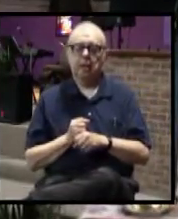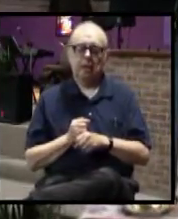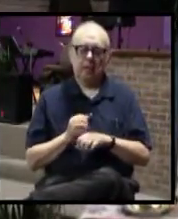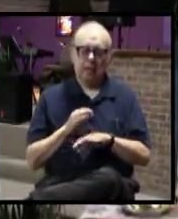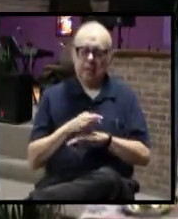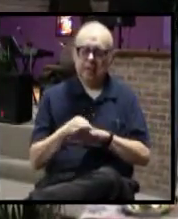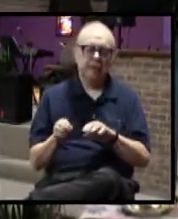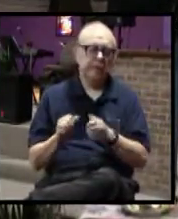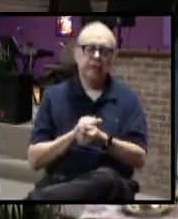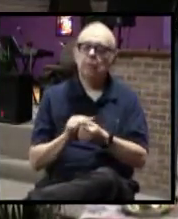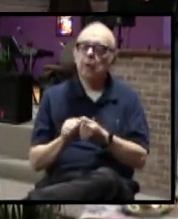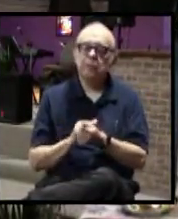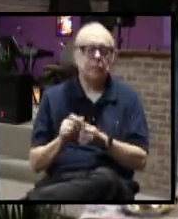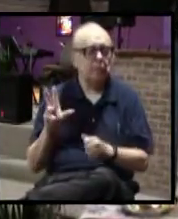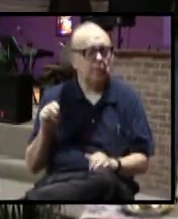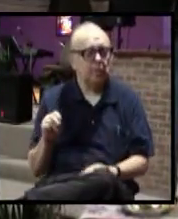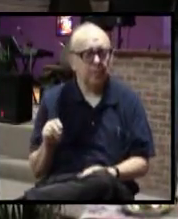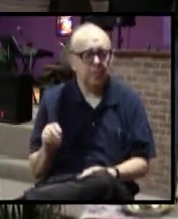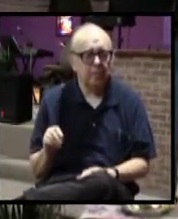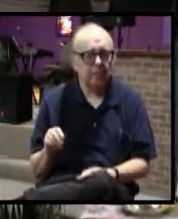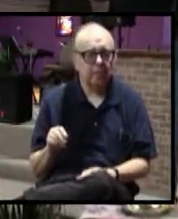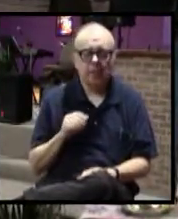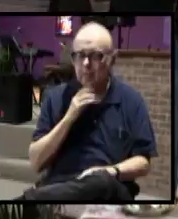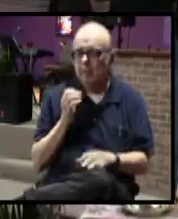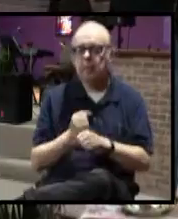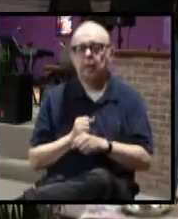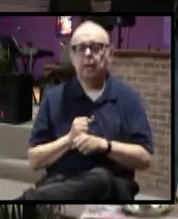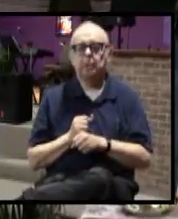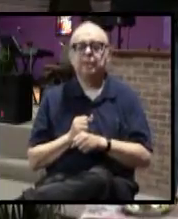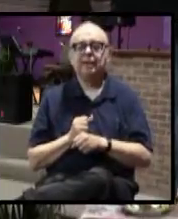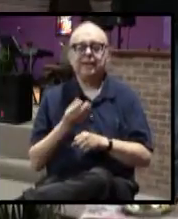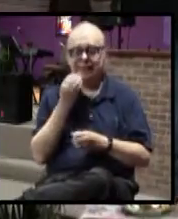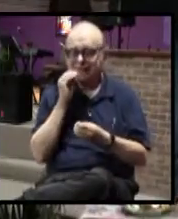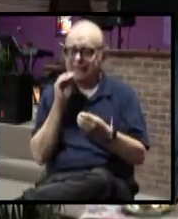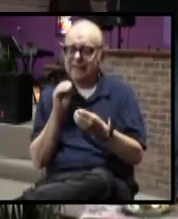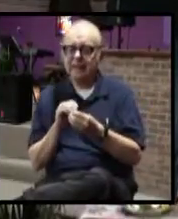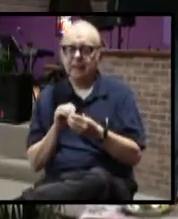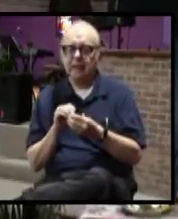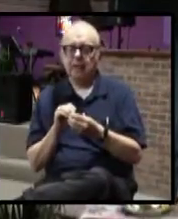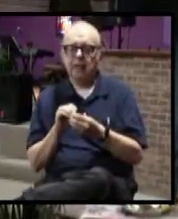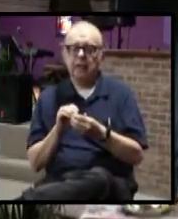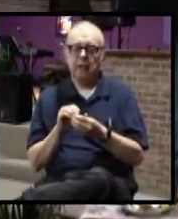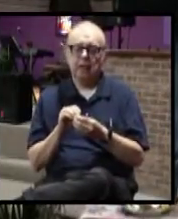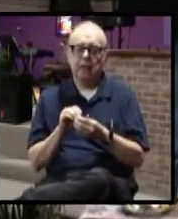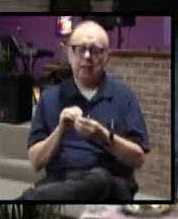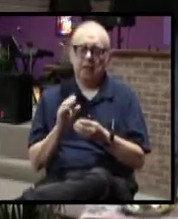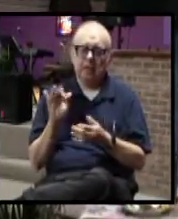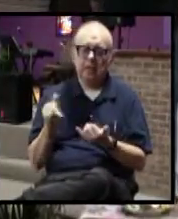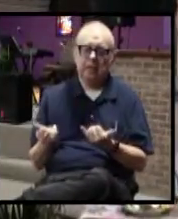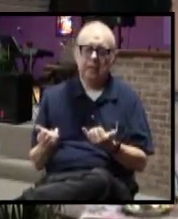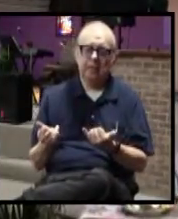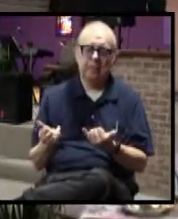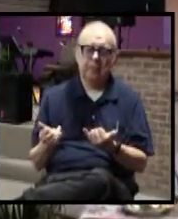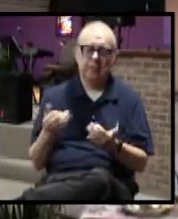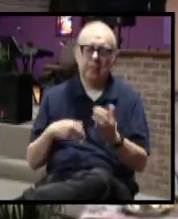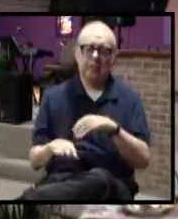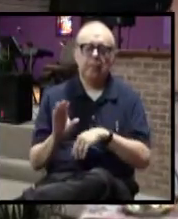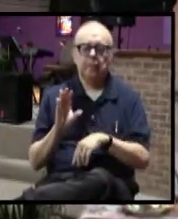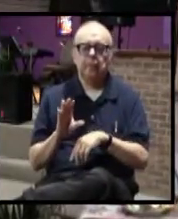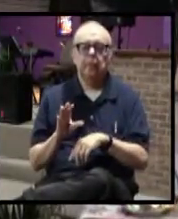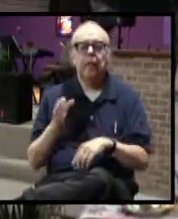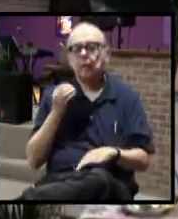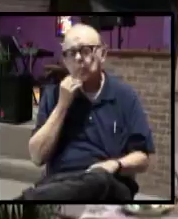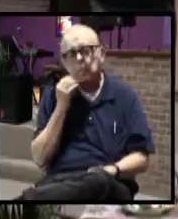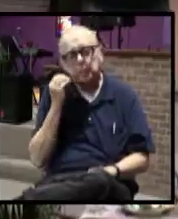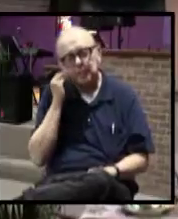not get his feet washed. He did not get a kiss like they would generally do when